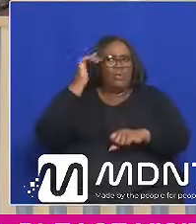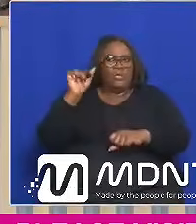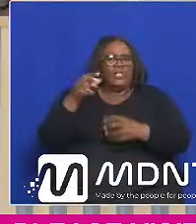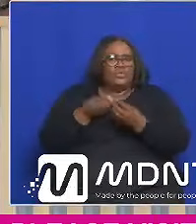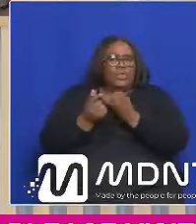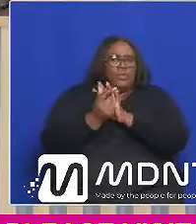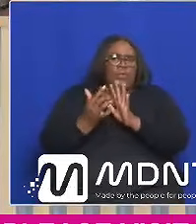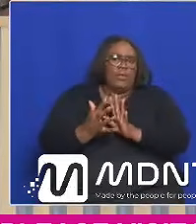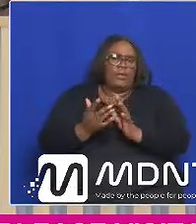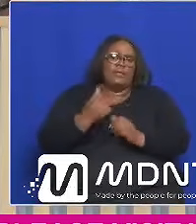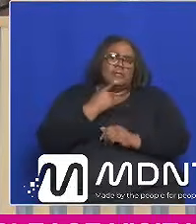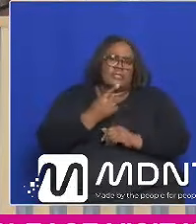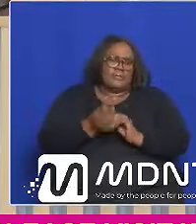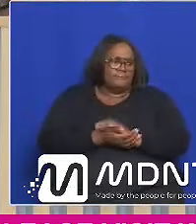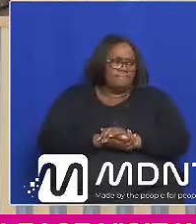Noted.